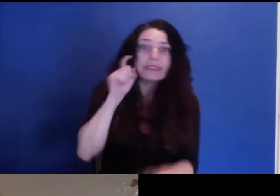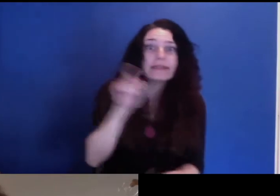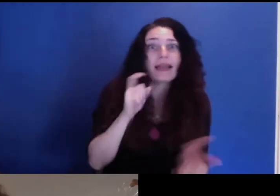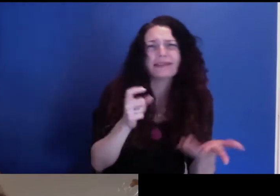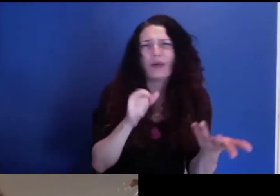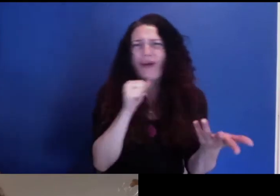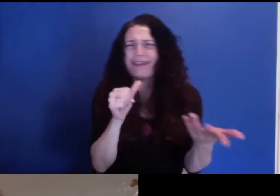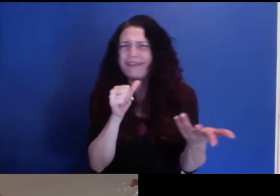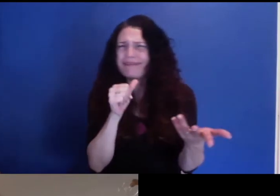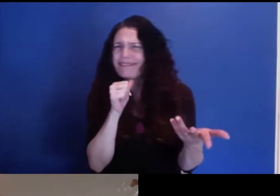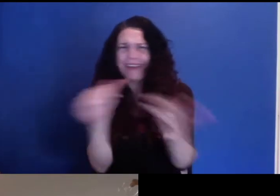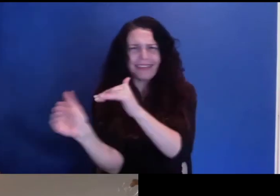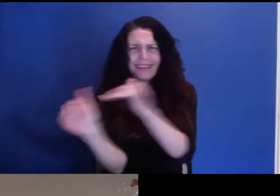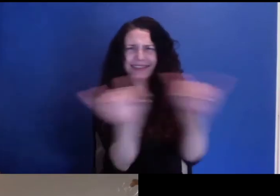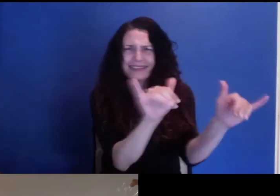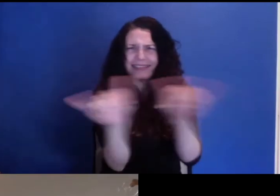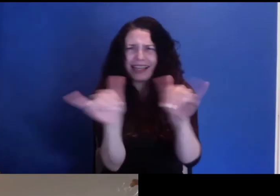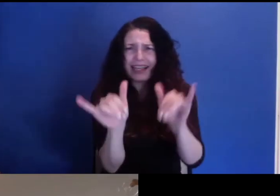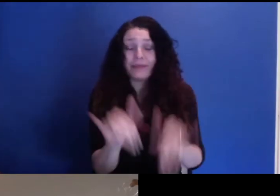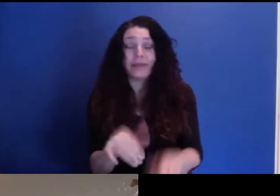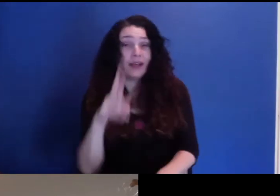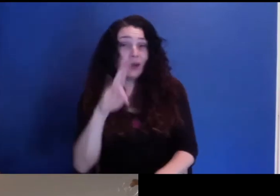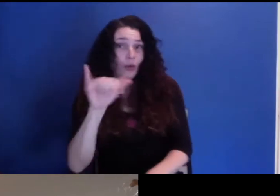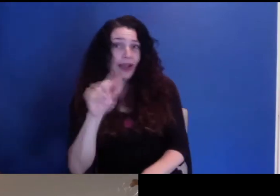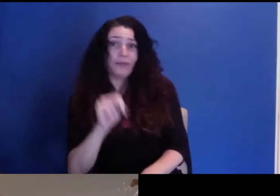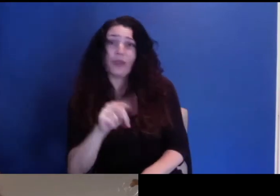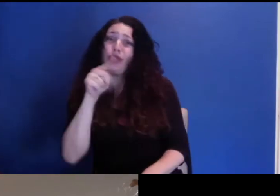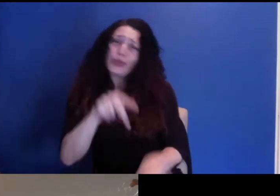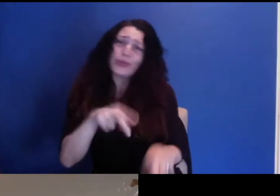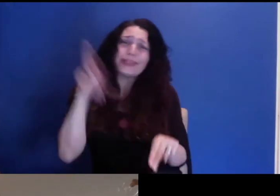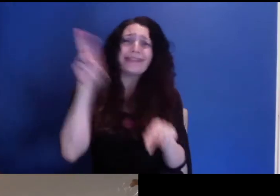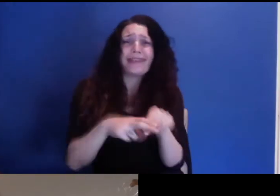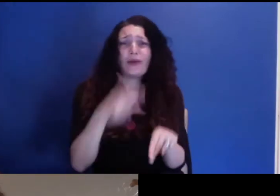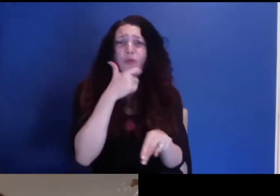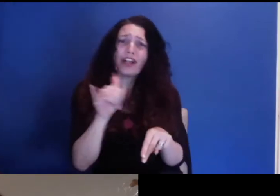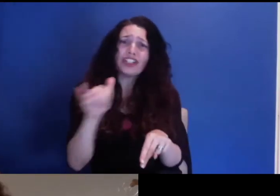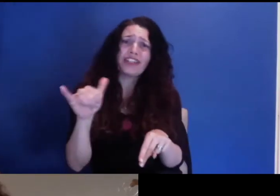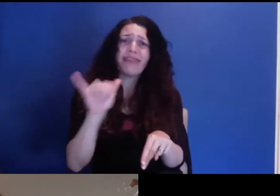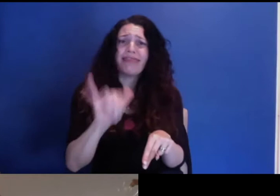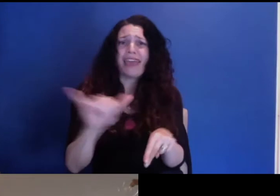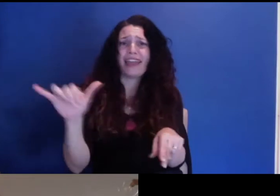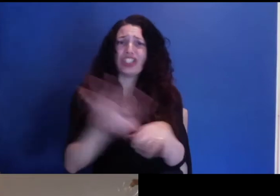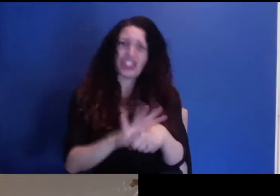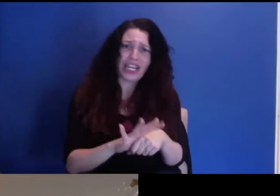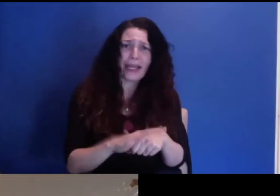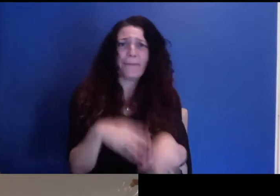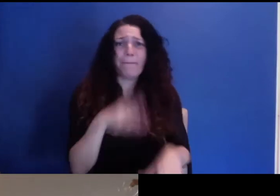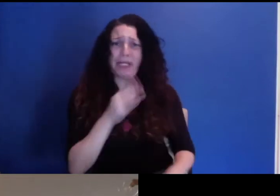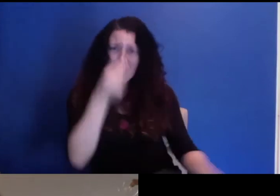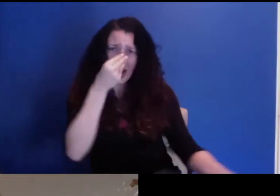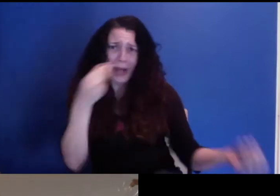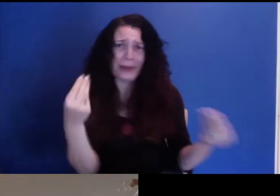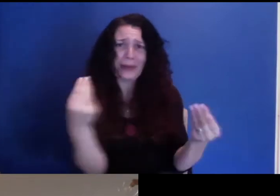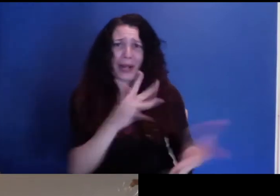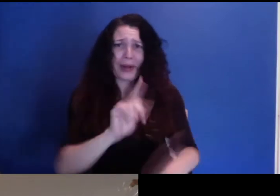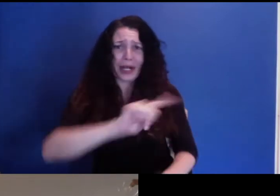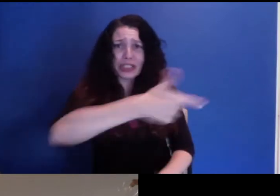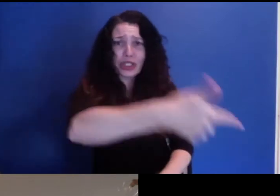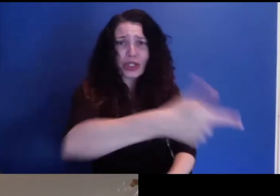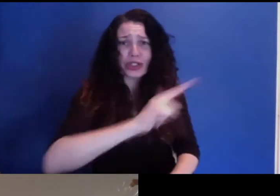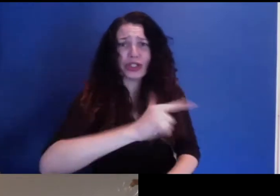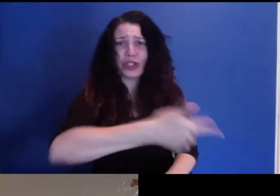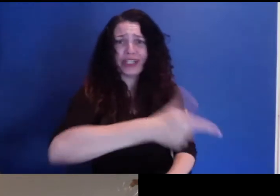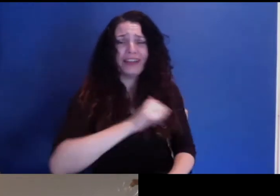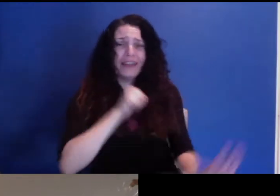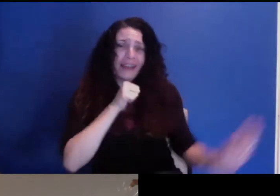you sit through it, bitch. I've had to sit through so much shit, and it's like now it's your fucking turn, and I don't care if you like it. I don't care. It's not for you. You